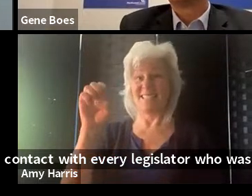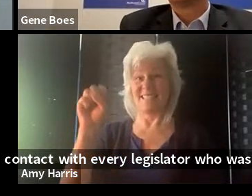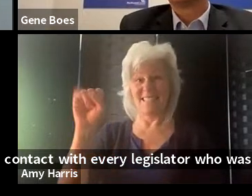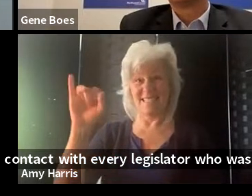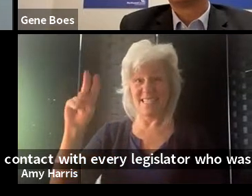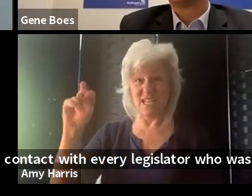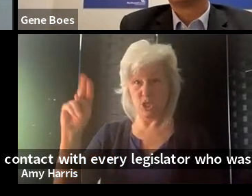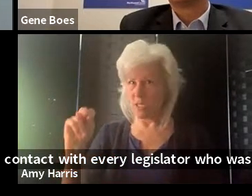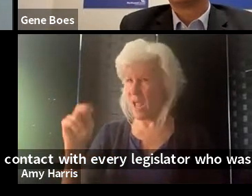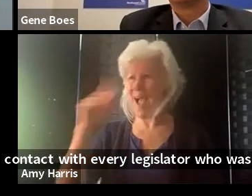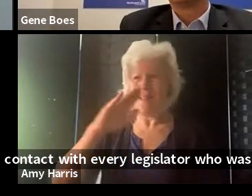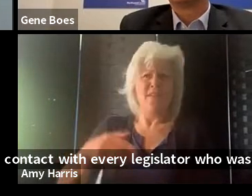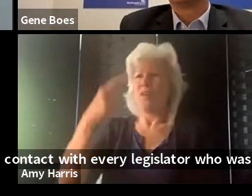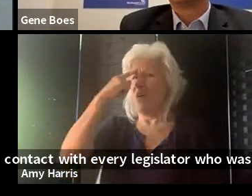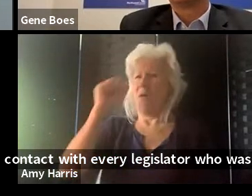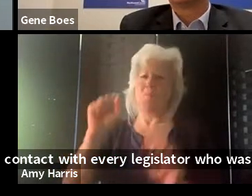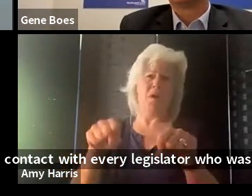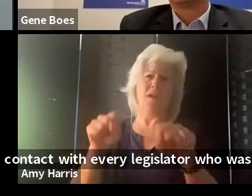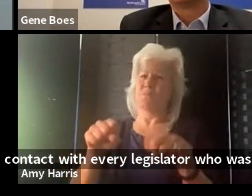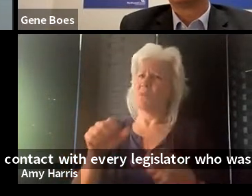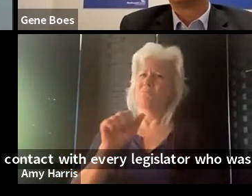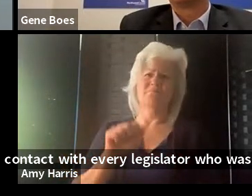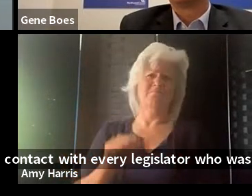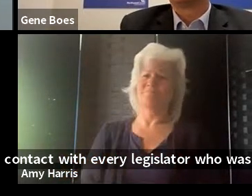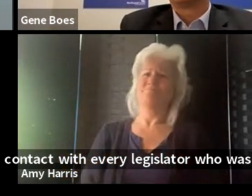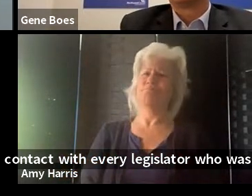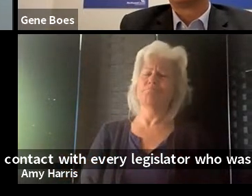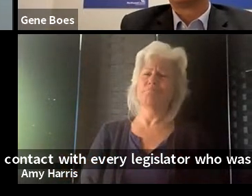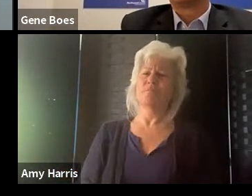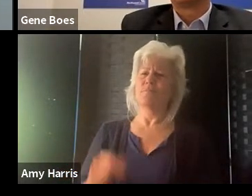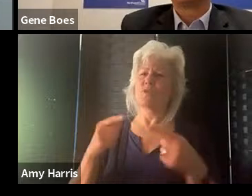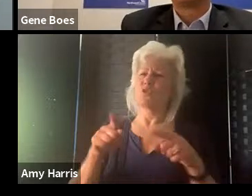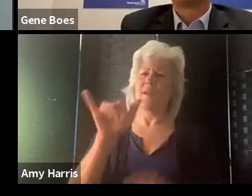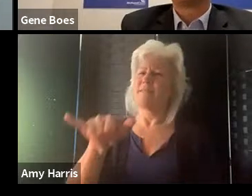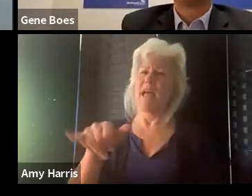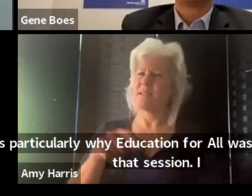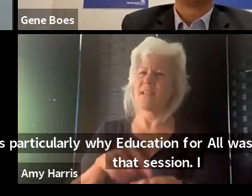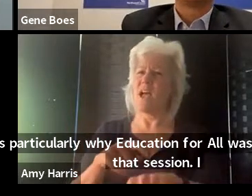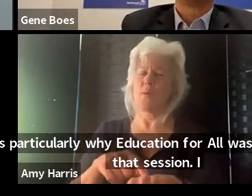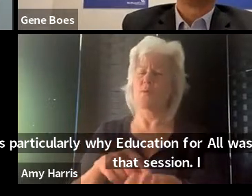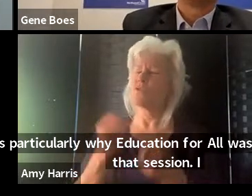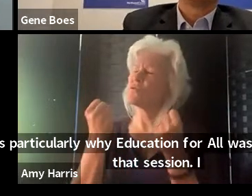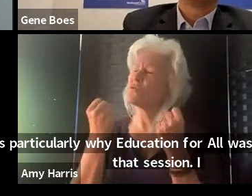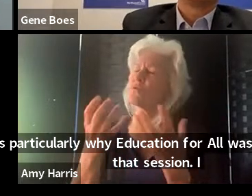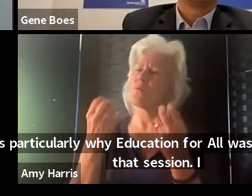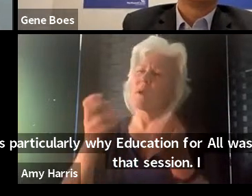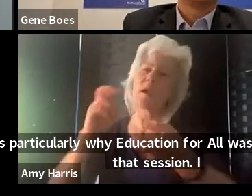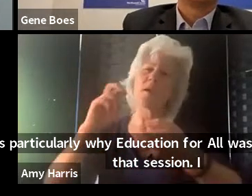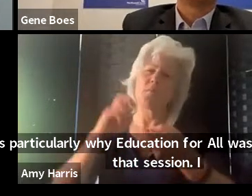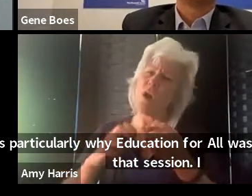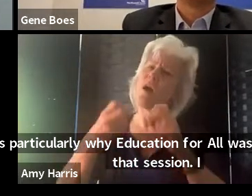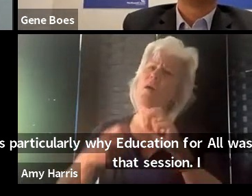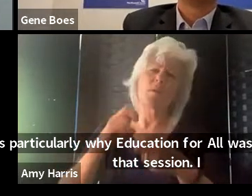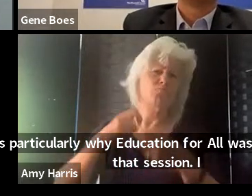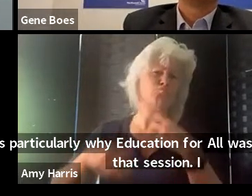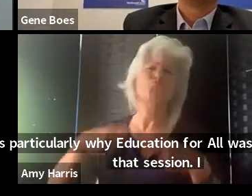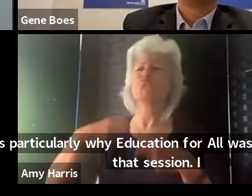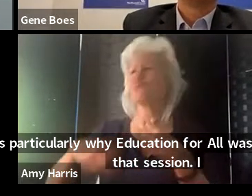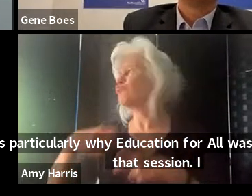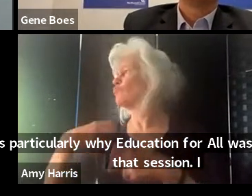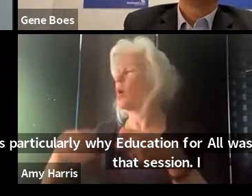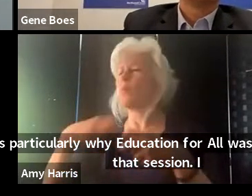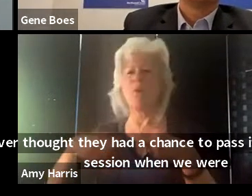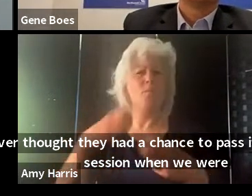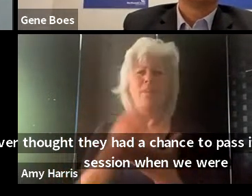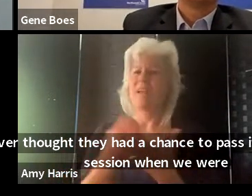thought they had a chance to pass it during a session when we were facing such difficulties with the